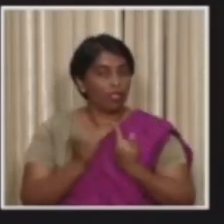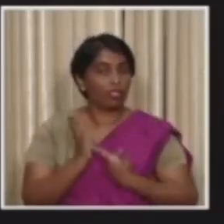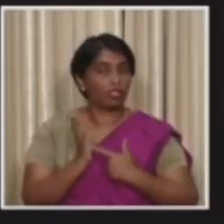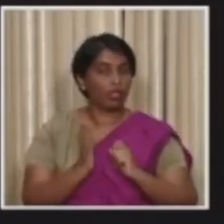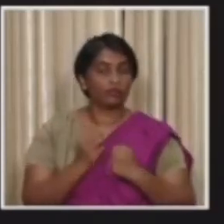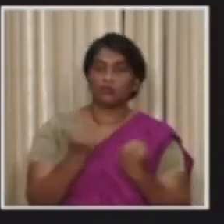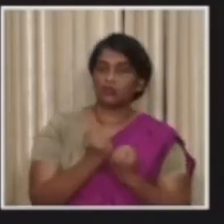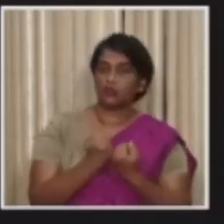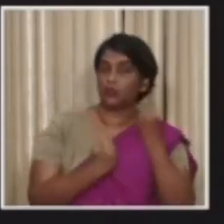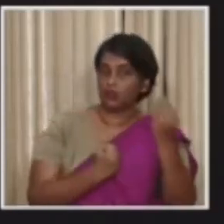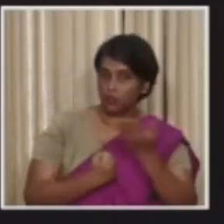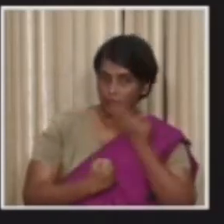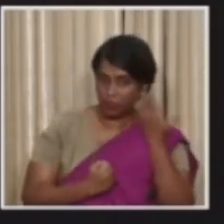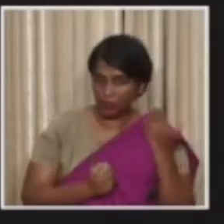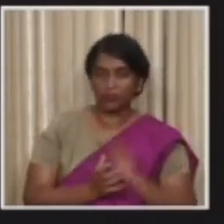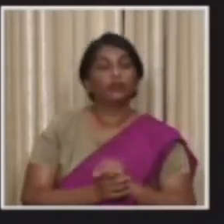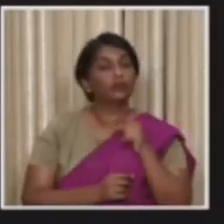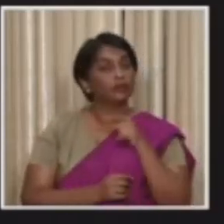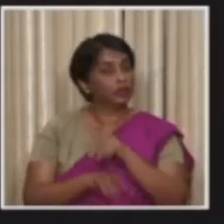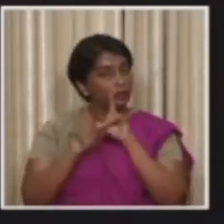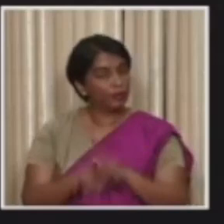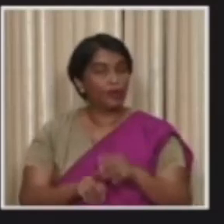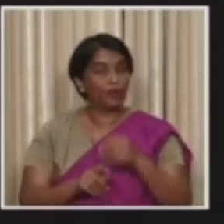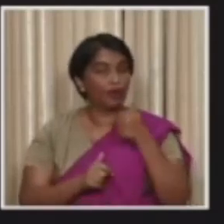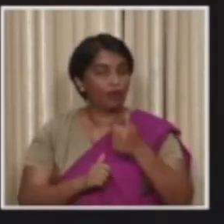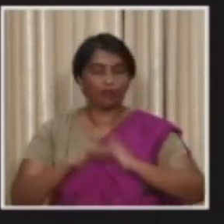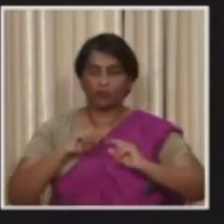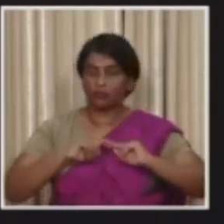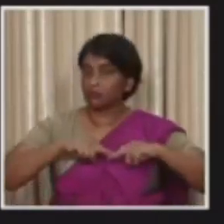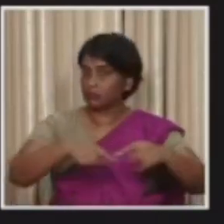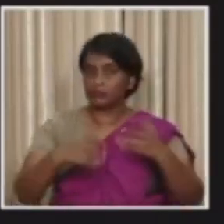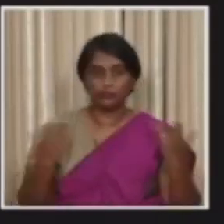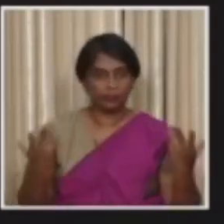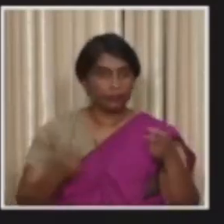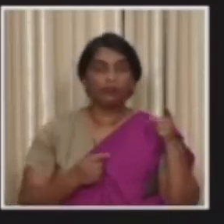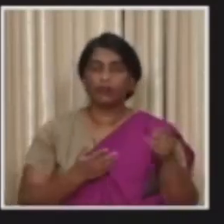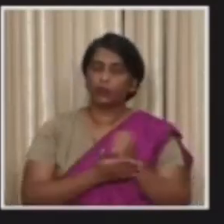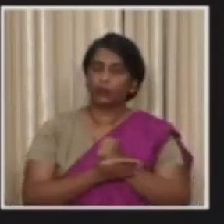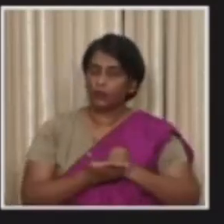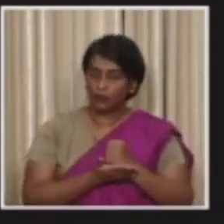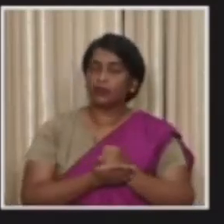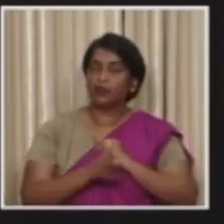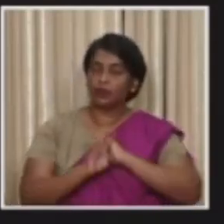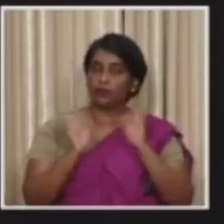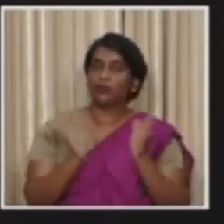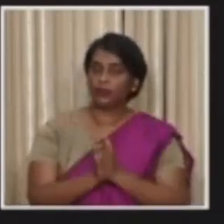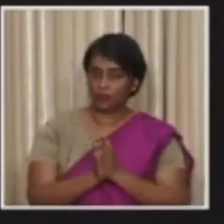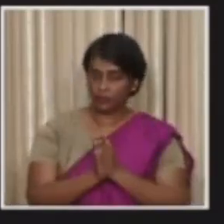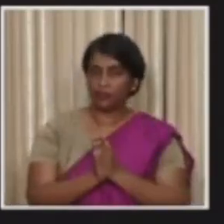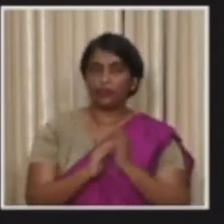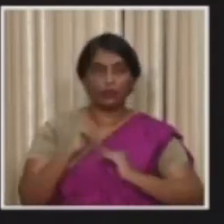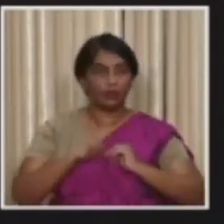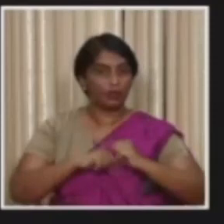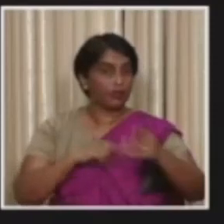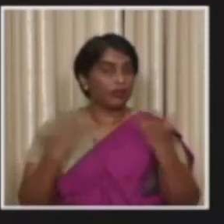we have a comprehensive mechanism, all-encompassing mechanism, we will not be making any